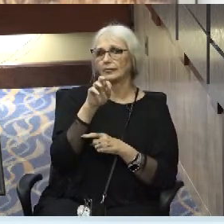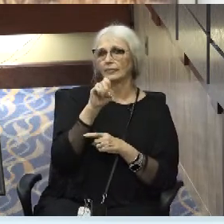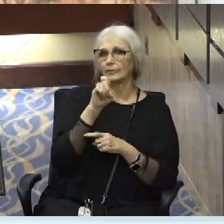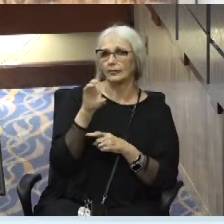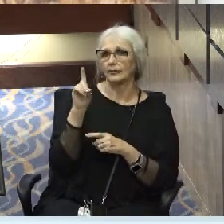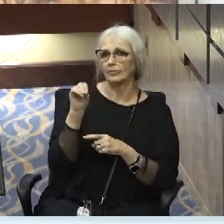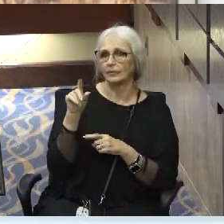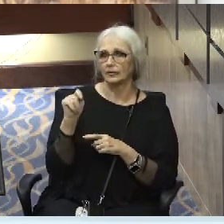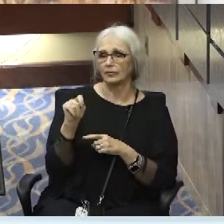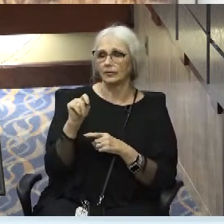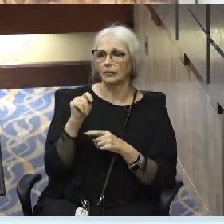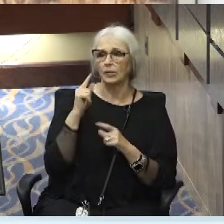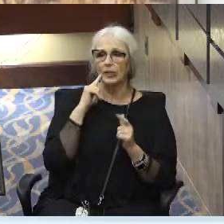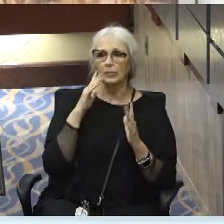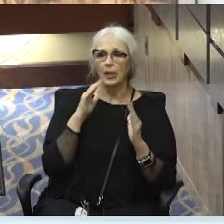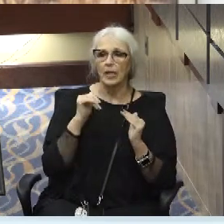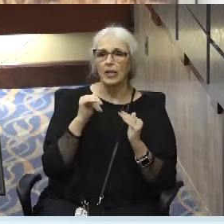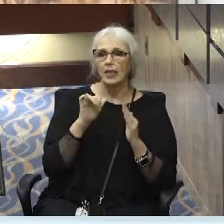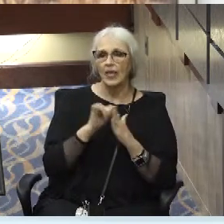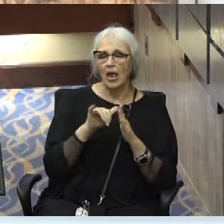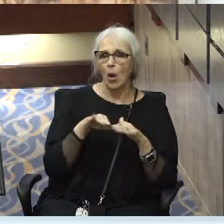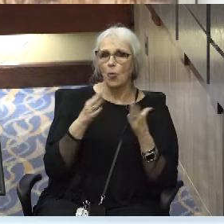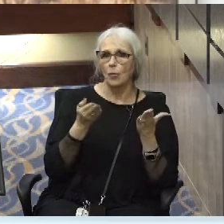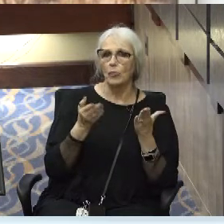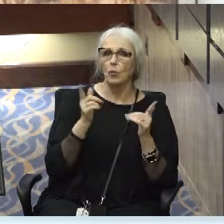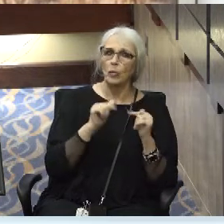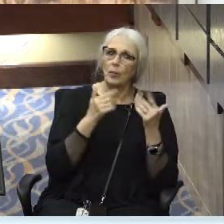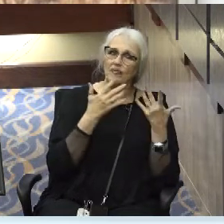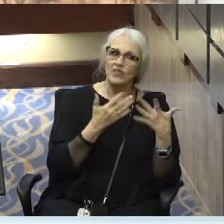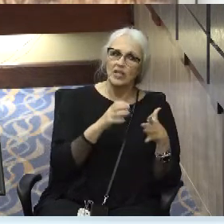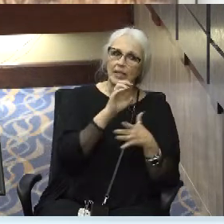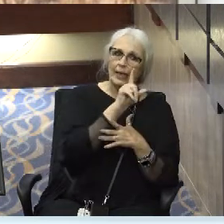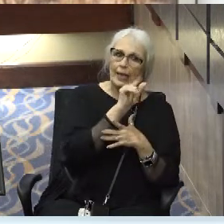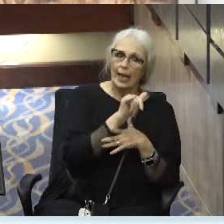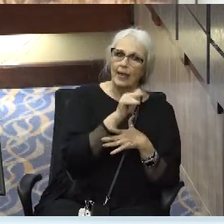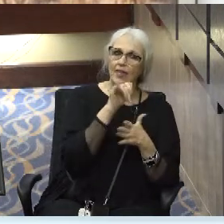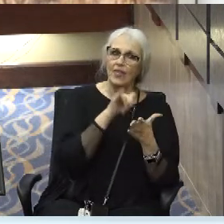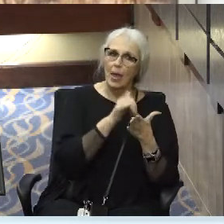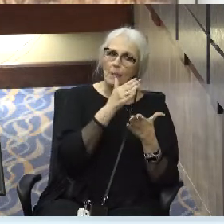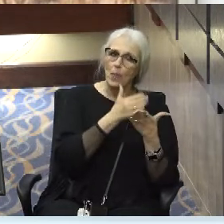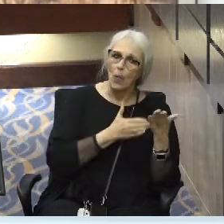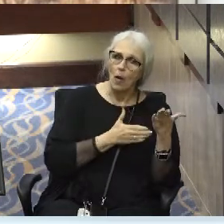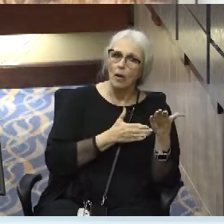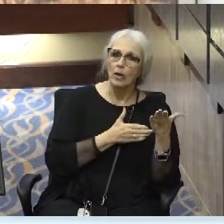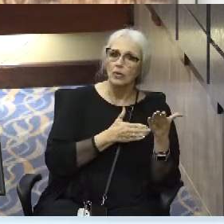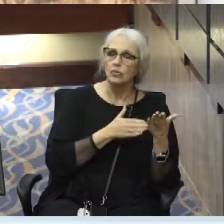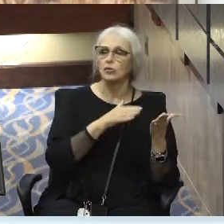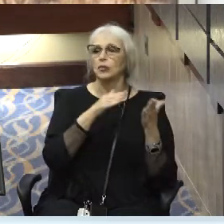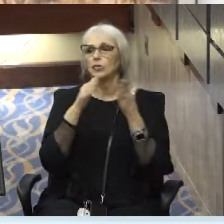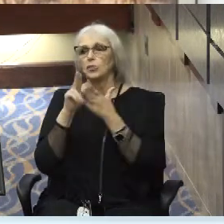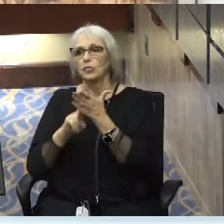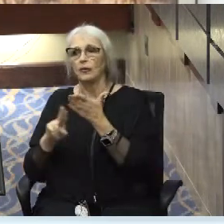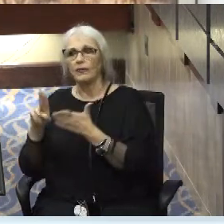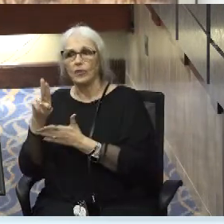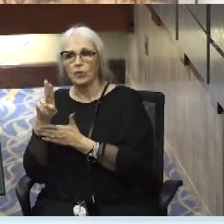to be back open once we have completed Clay, for that section from Clay to University Parks to be back